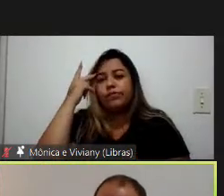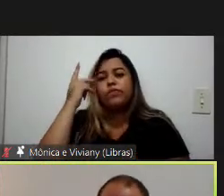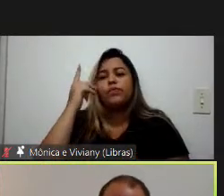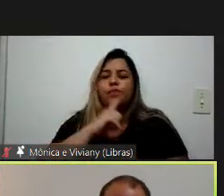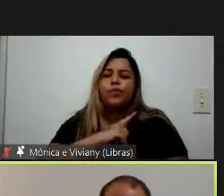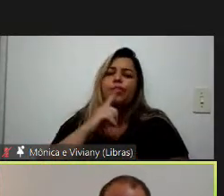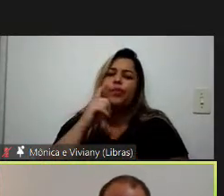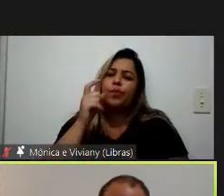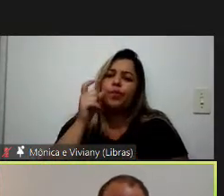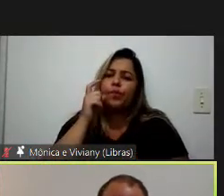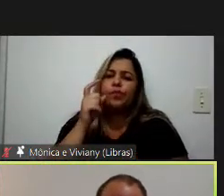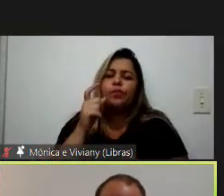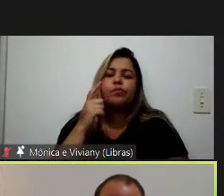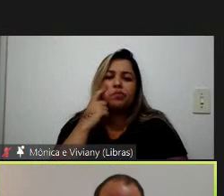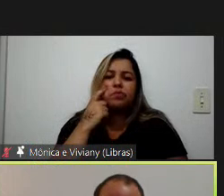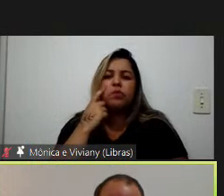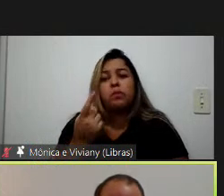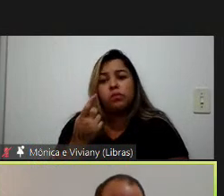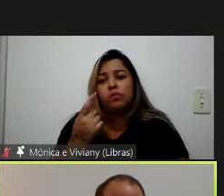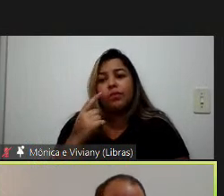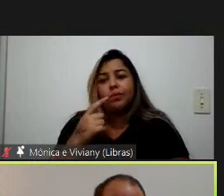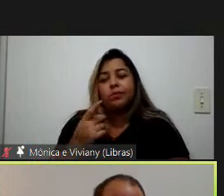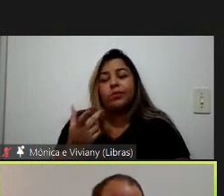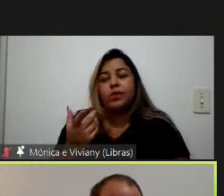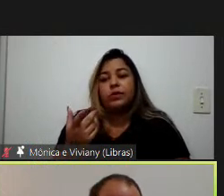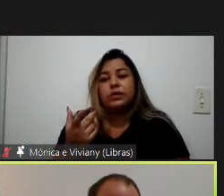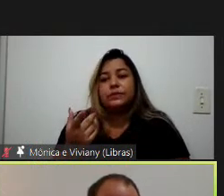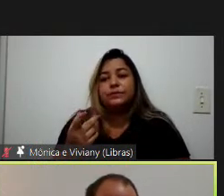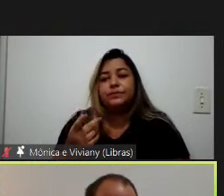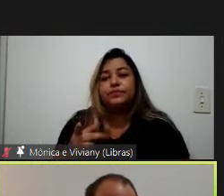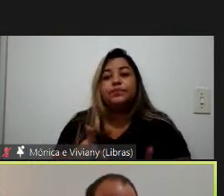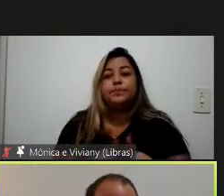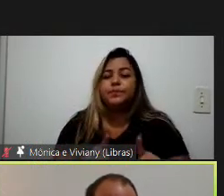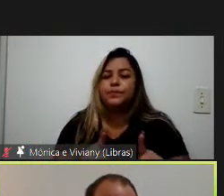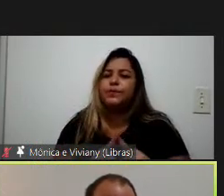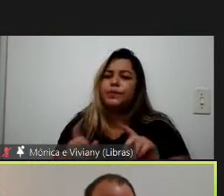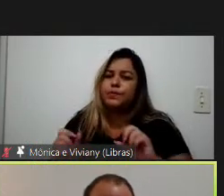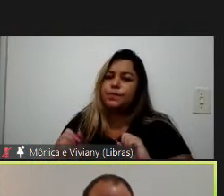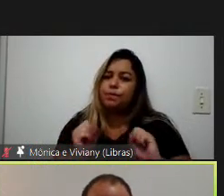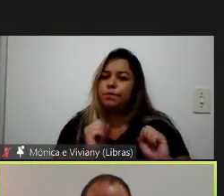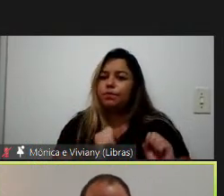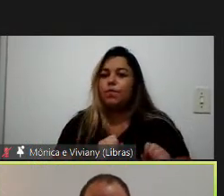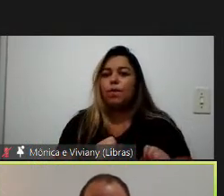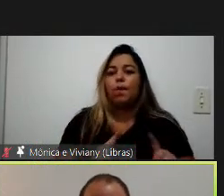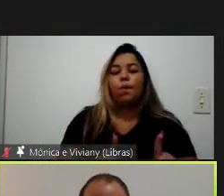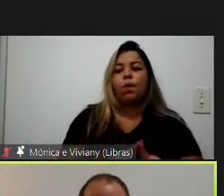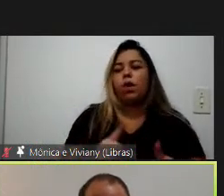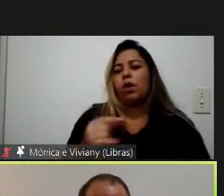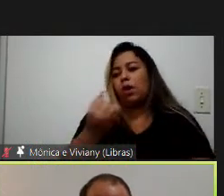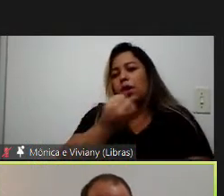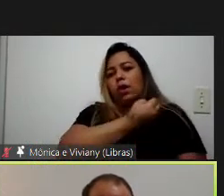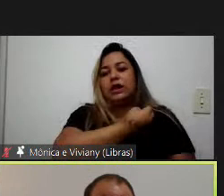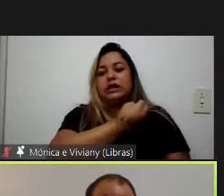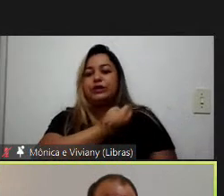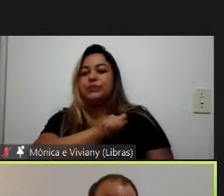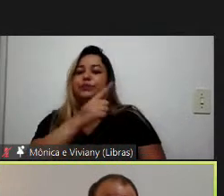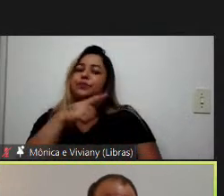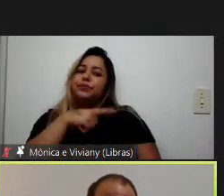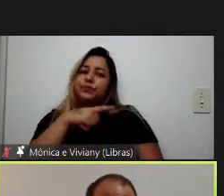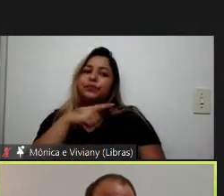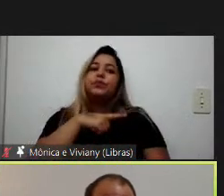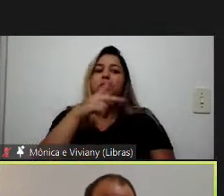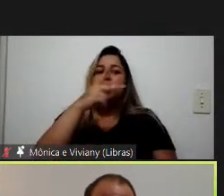can make visible that behind every number there's a human story. That's why I think